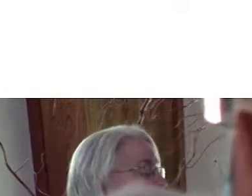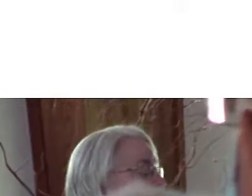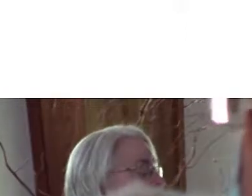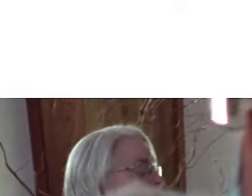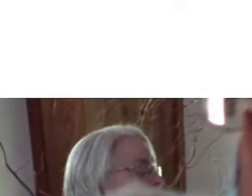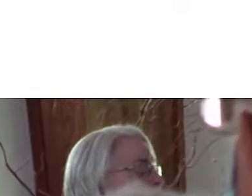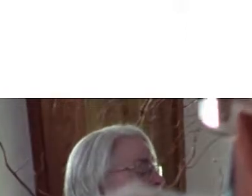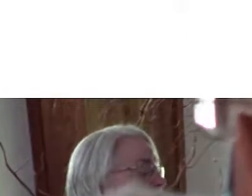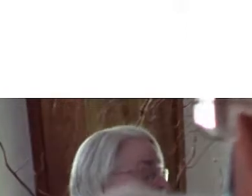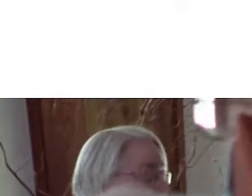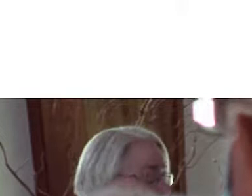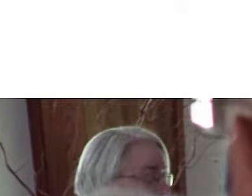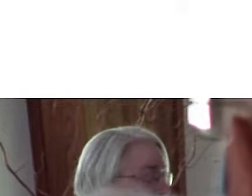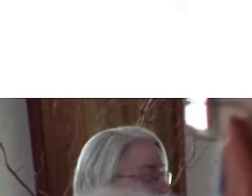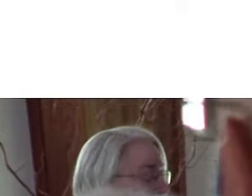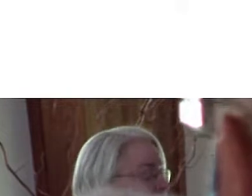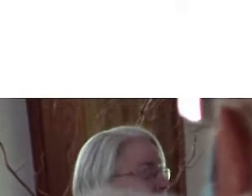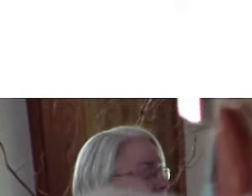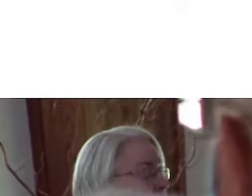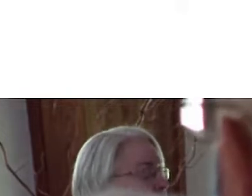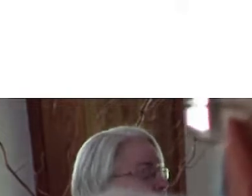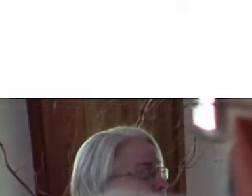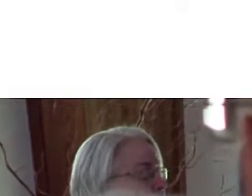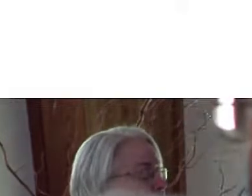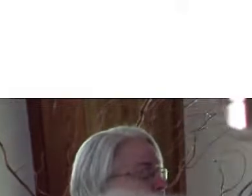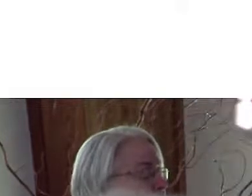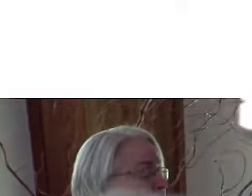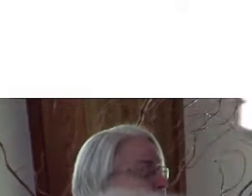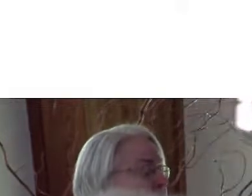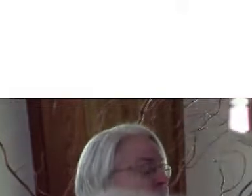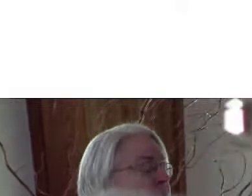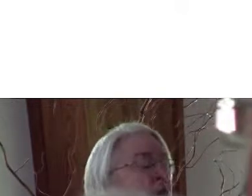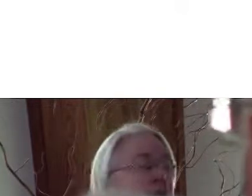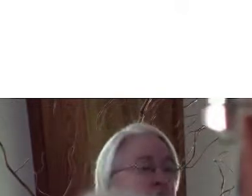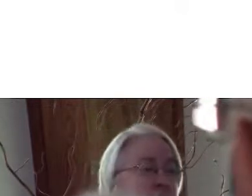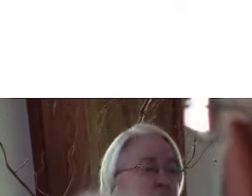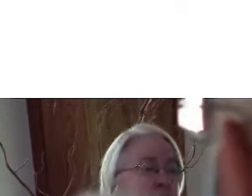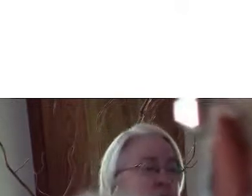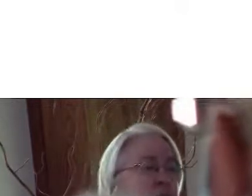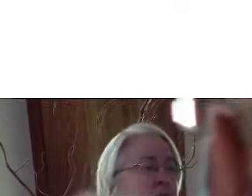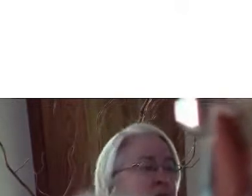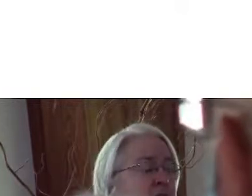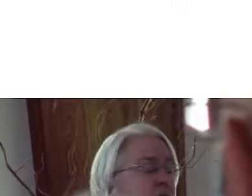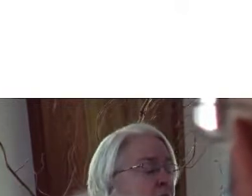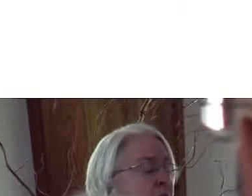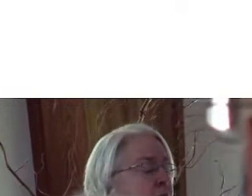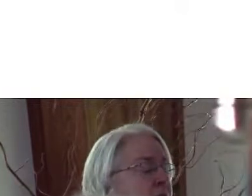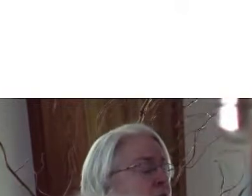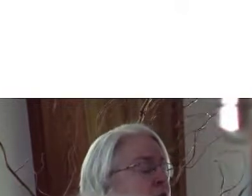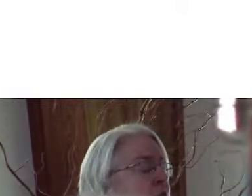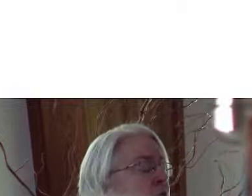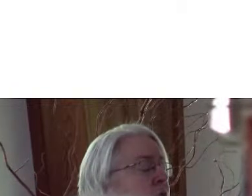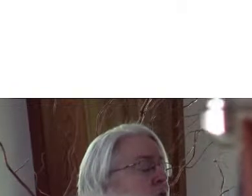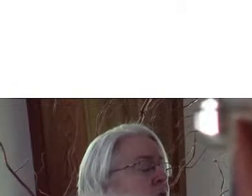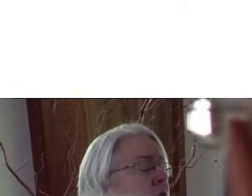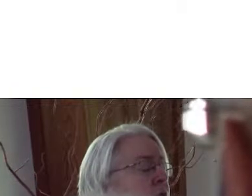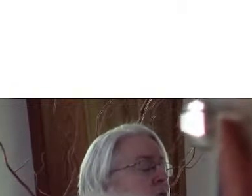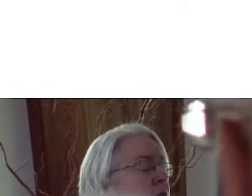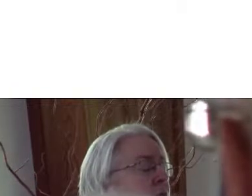a gift which we are called to use to build the common good